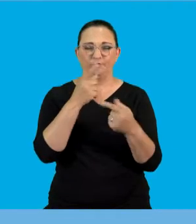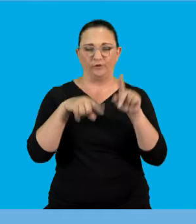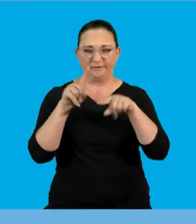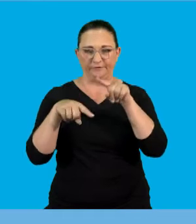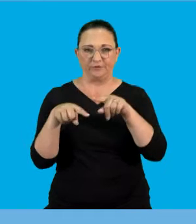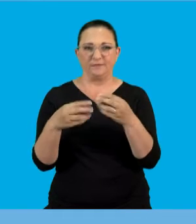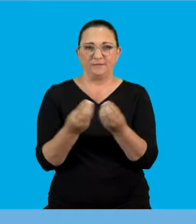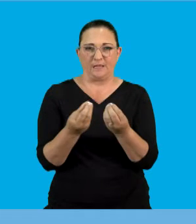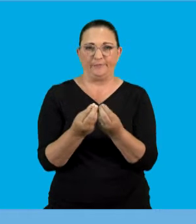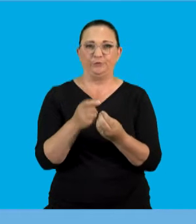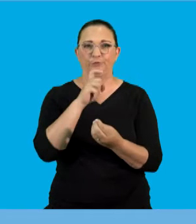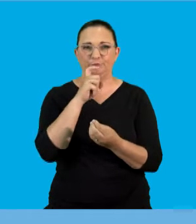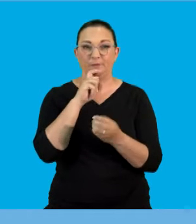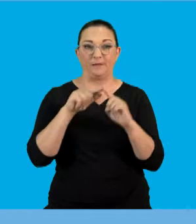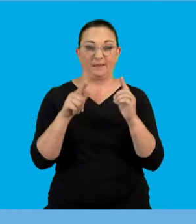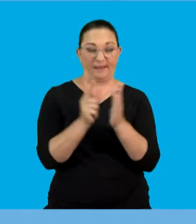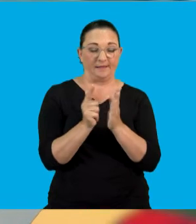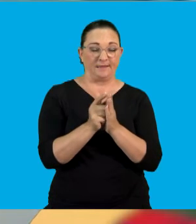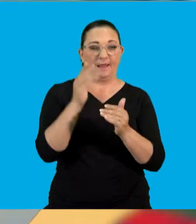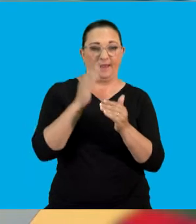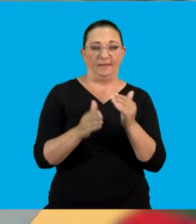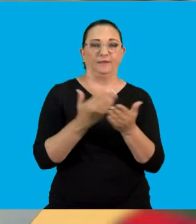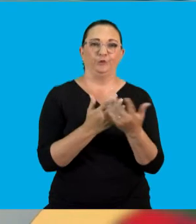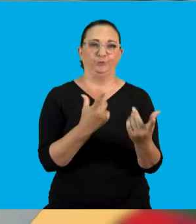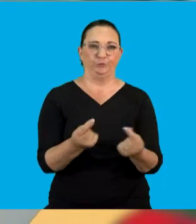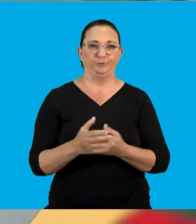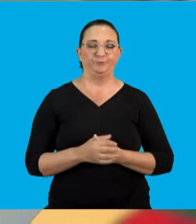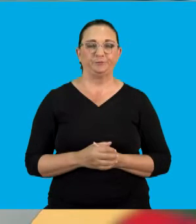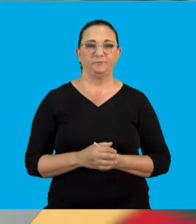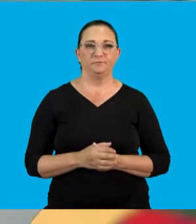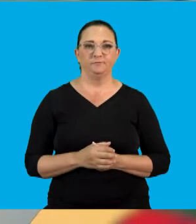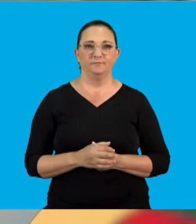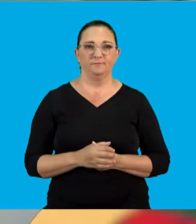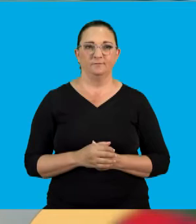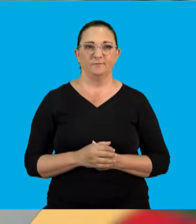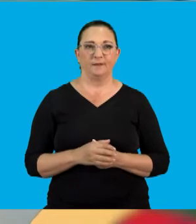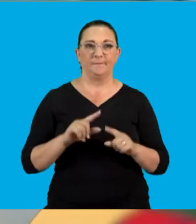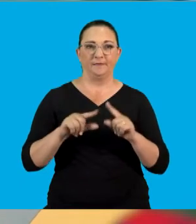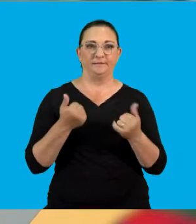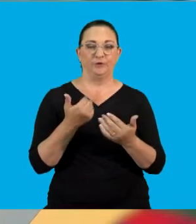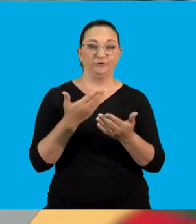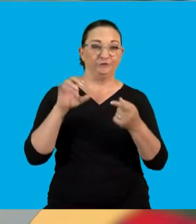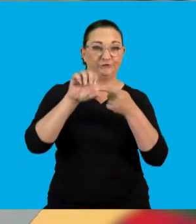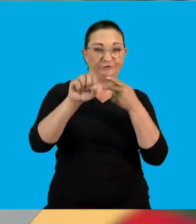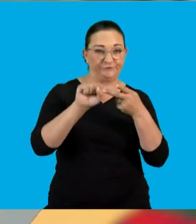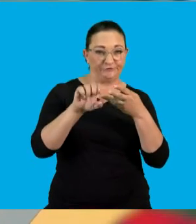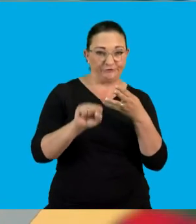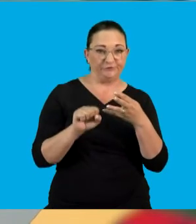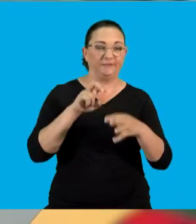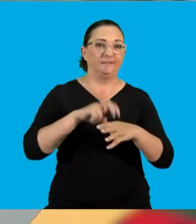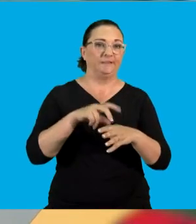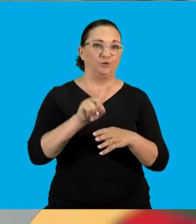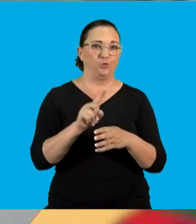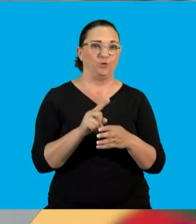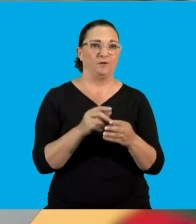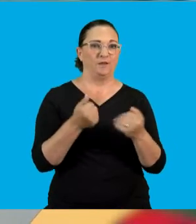substances. So that's what I want us to be able to know by the end of the lesson. Right. In order to achieve that, obviously we are